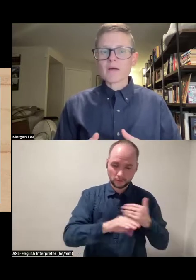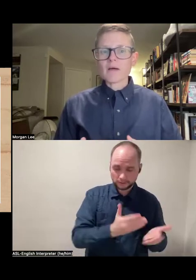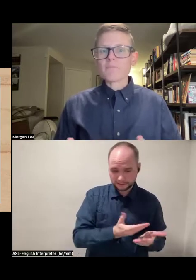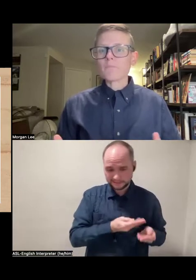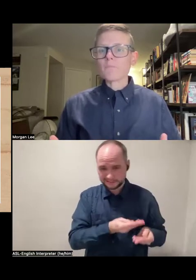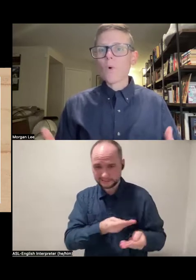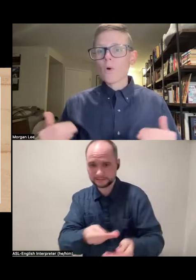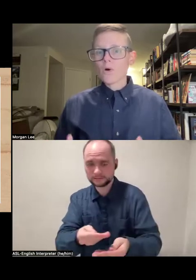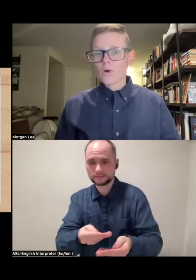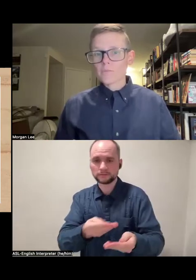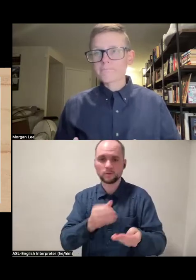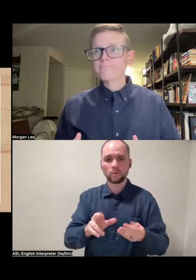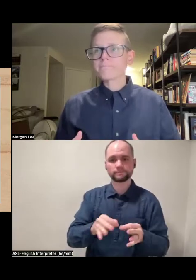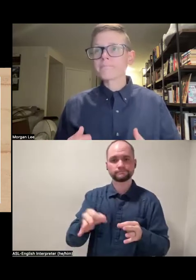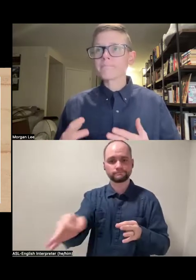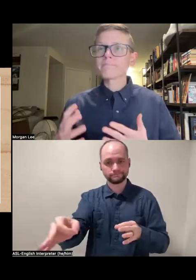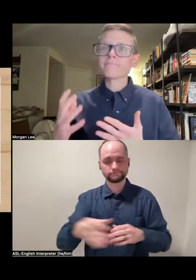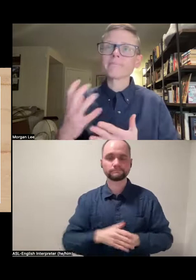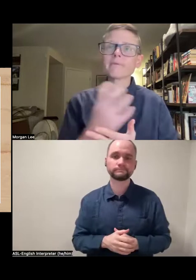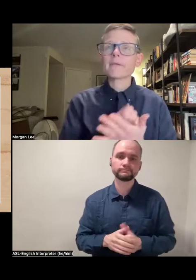Oftentimes, poorer